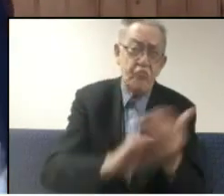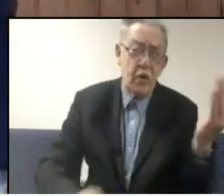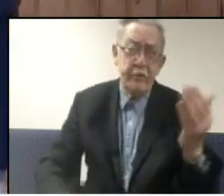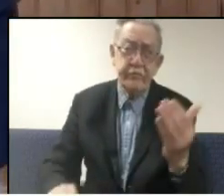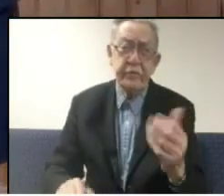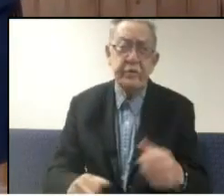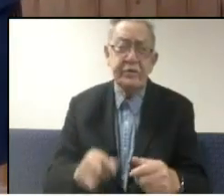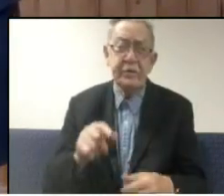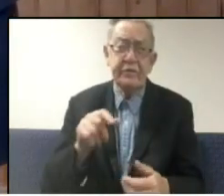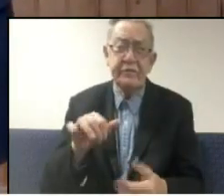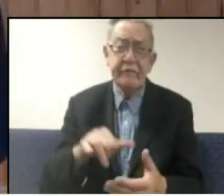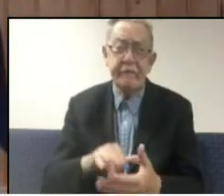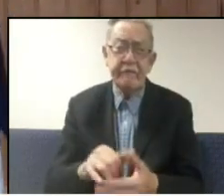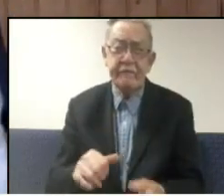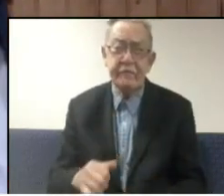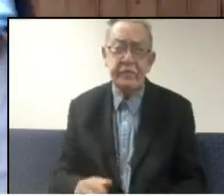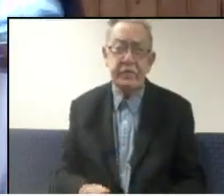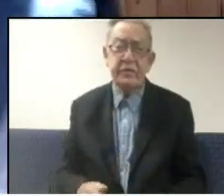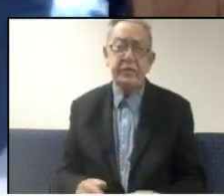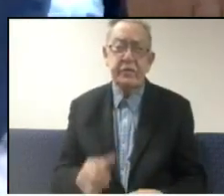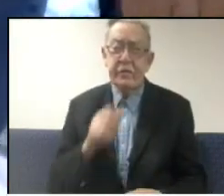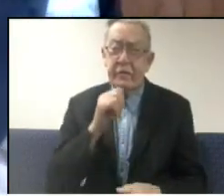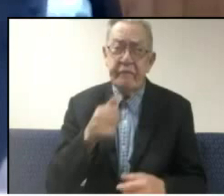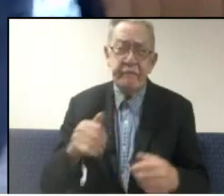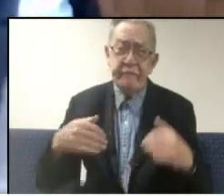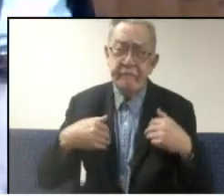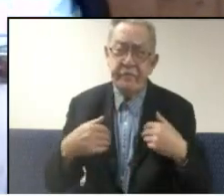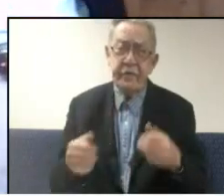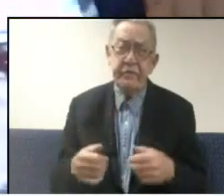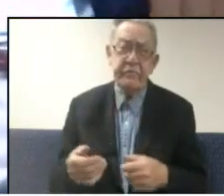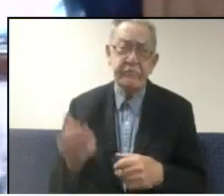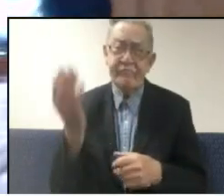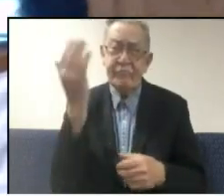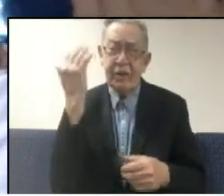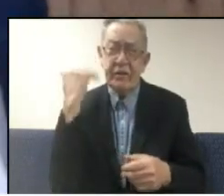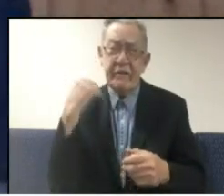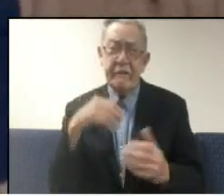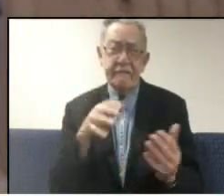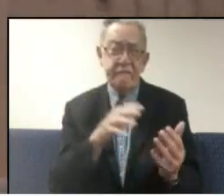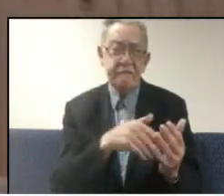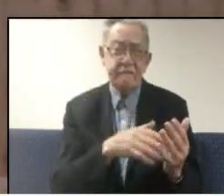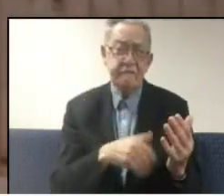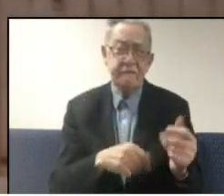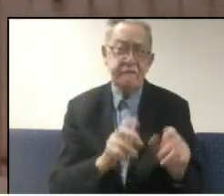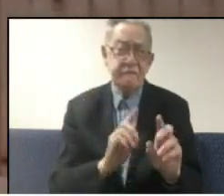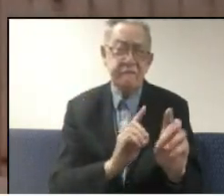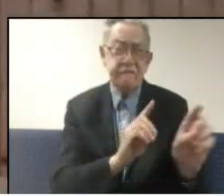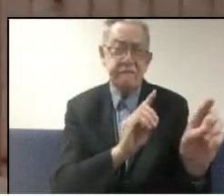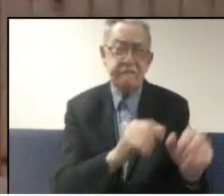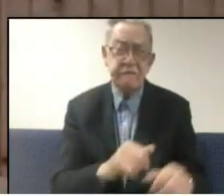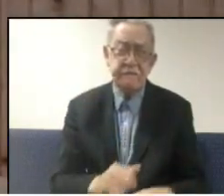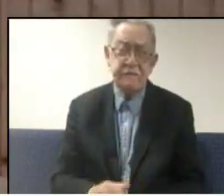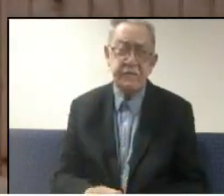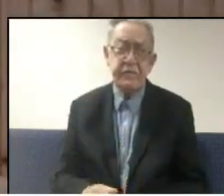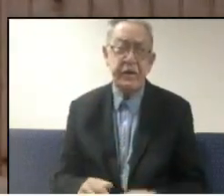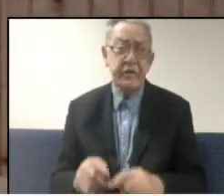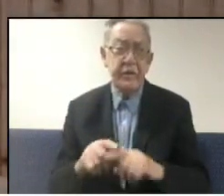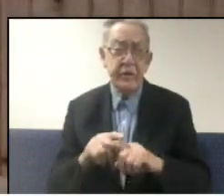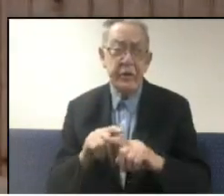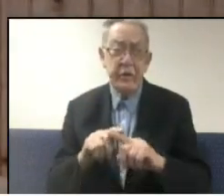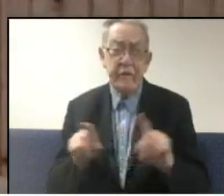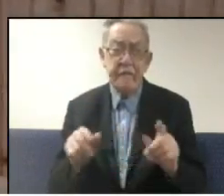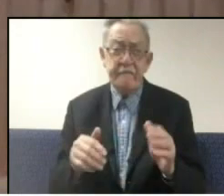background of growing up in church. He doesn't have a background of having studied under disciples. It's quite the opposite. He